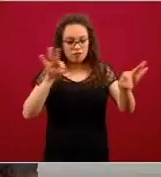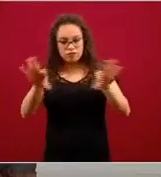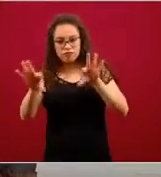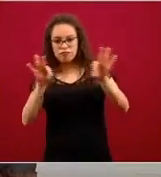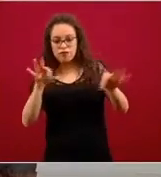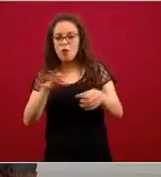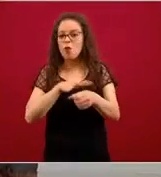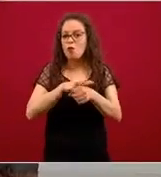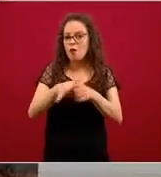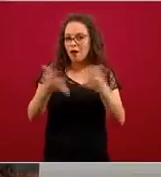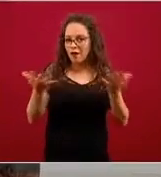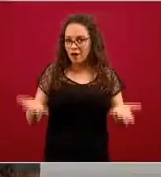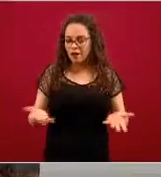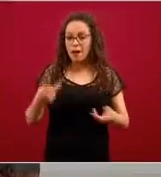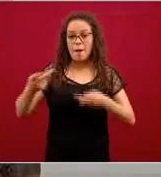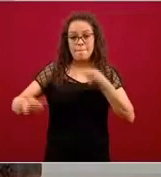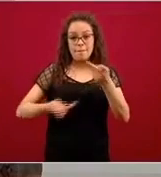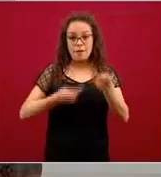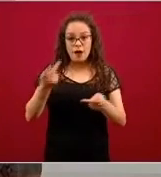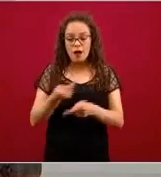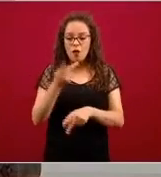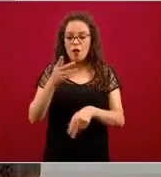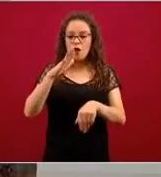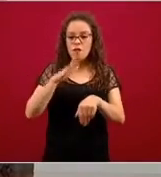hour to children.